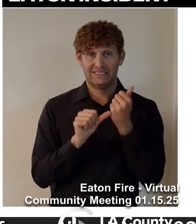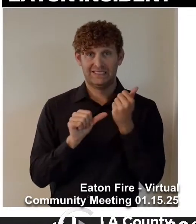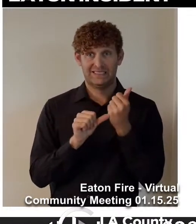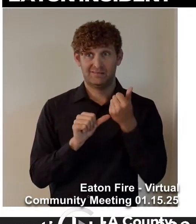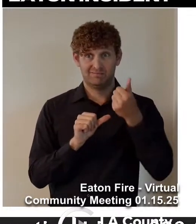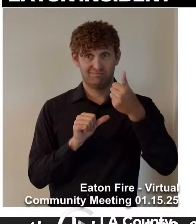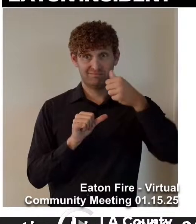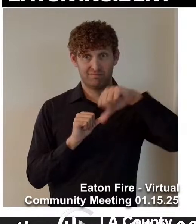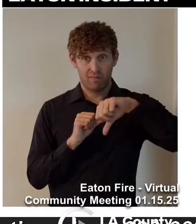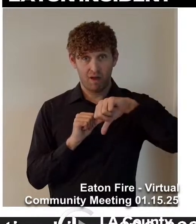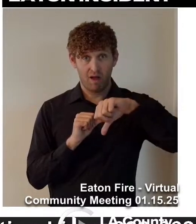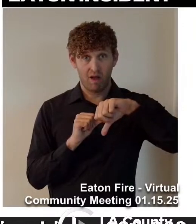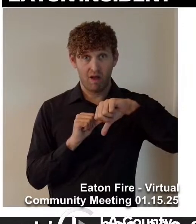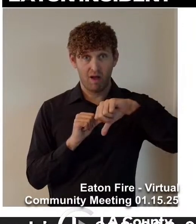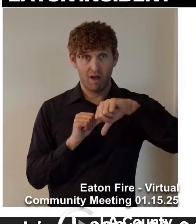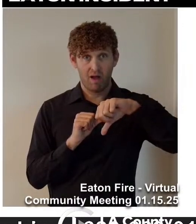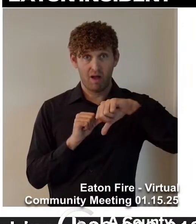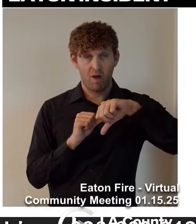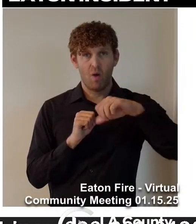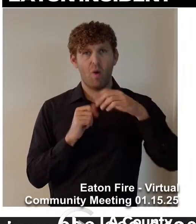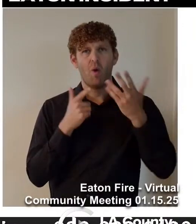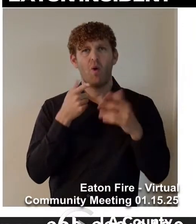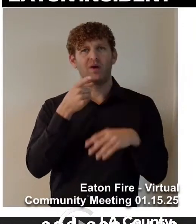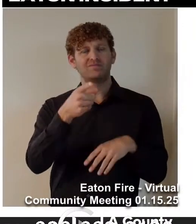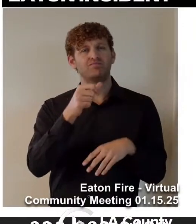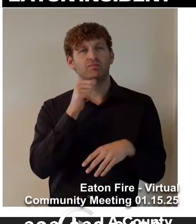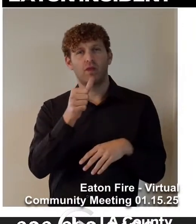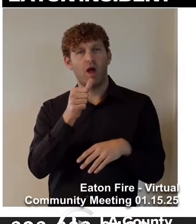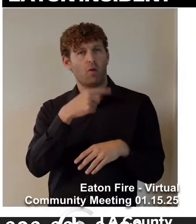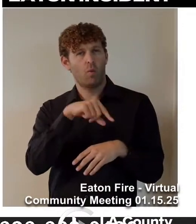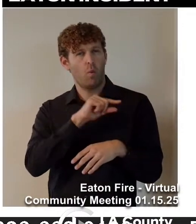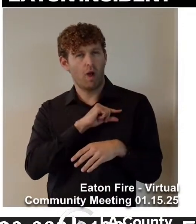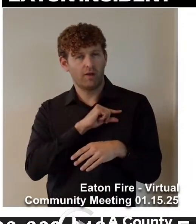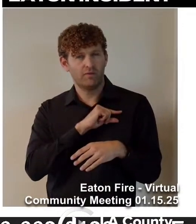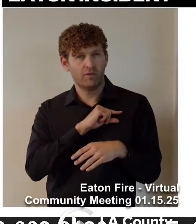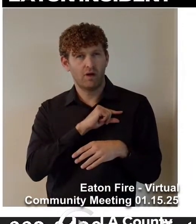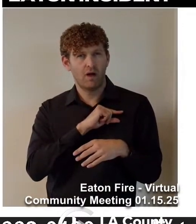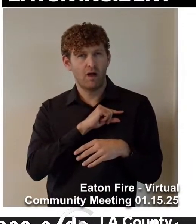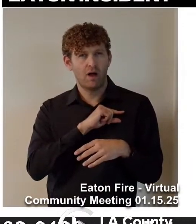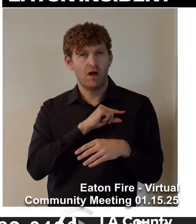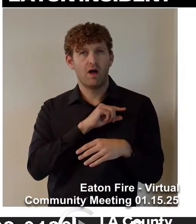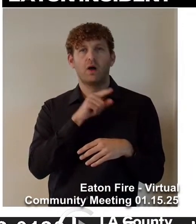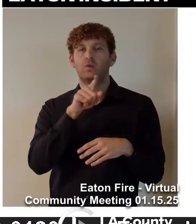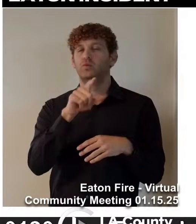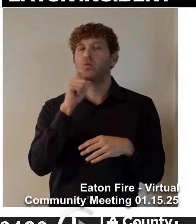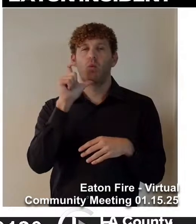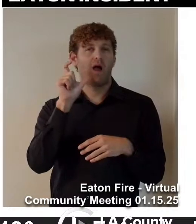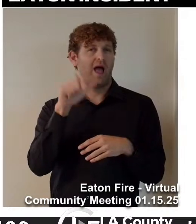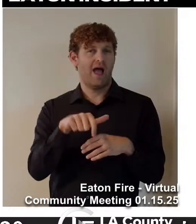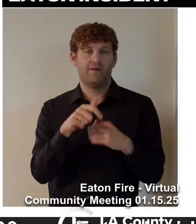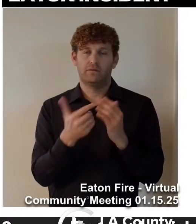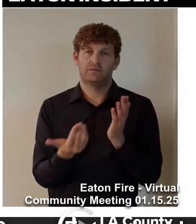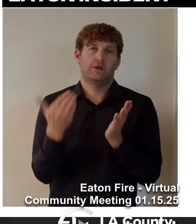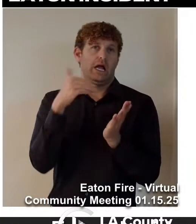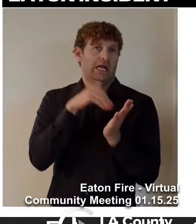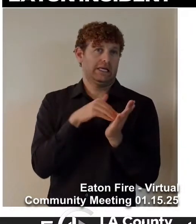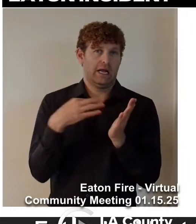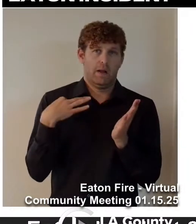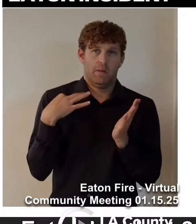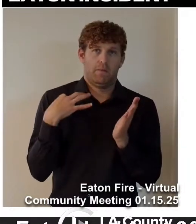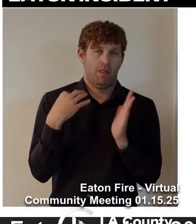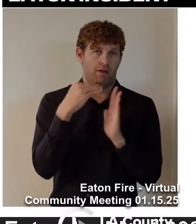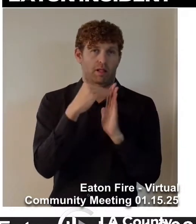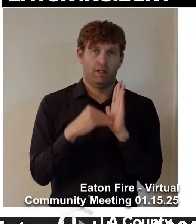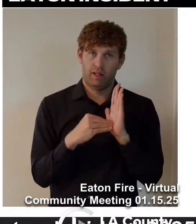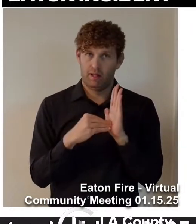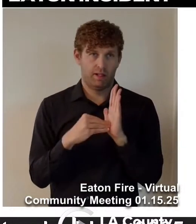you received a notification that said you were ineligible, you do not need to reapply. You will get a notice to tell you, a